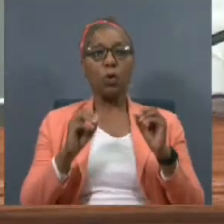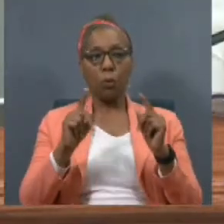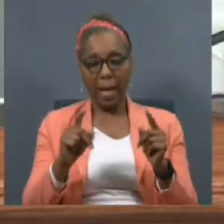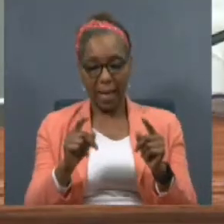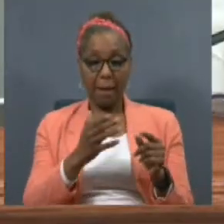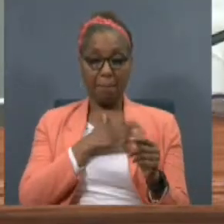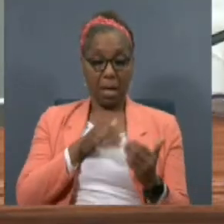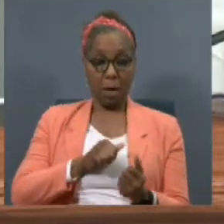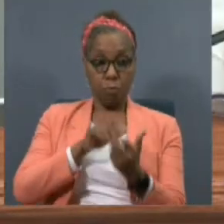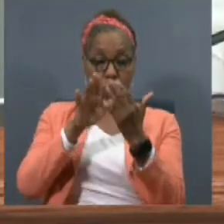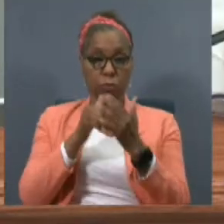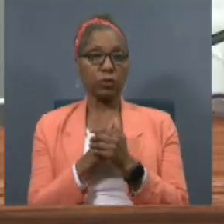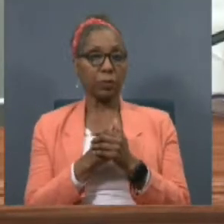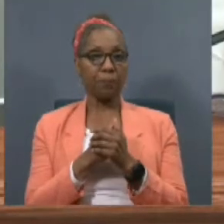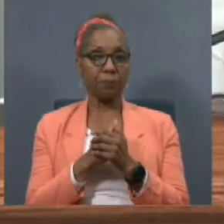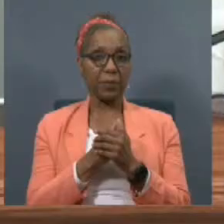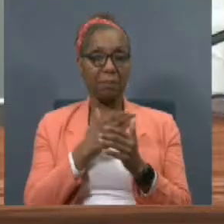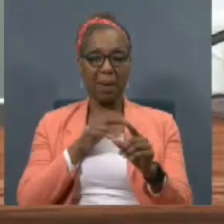of approaching this,